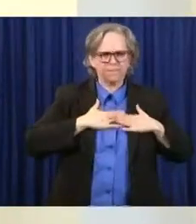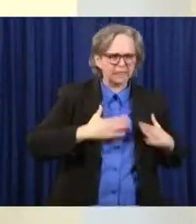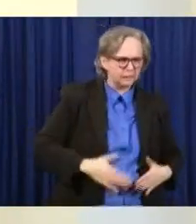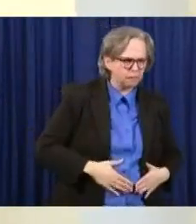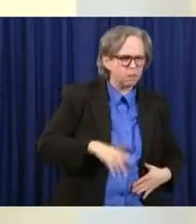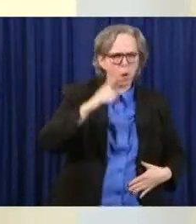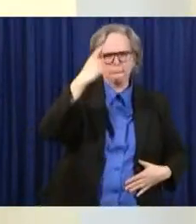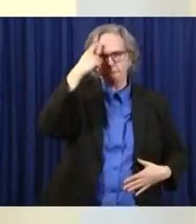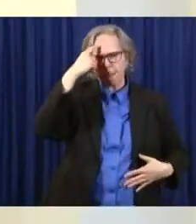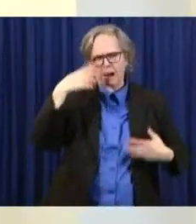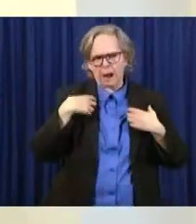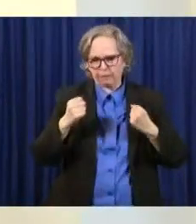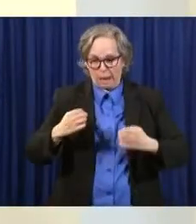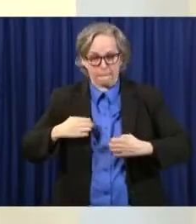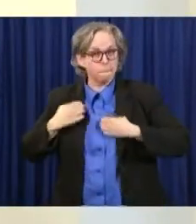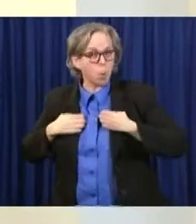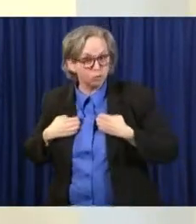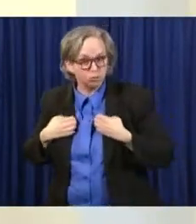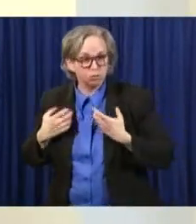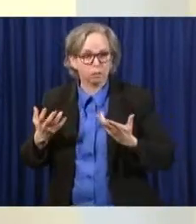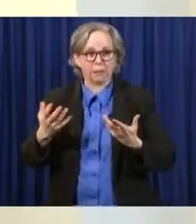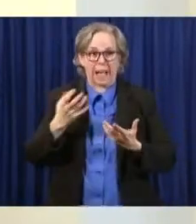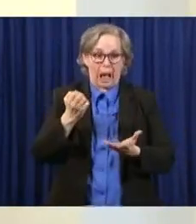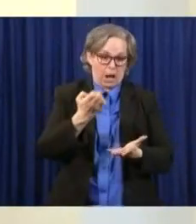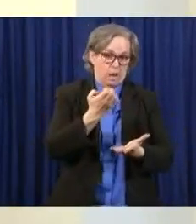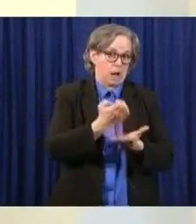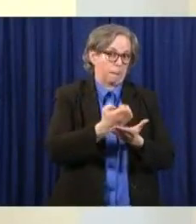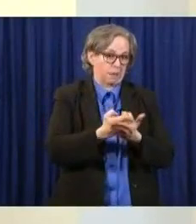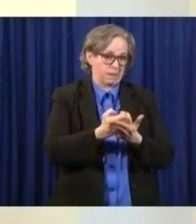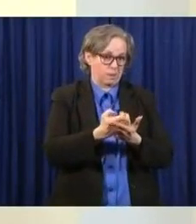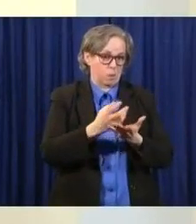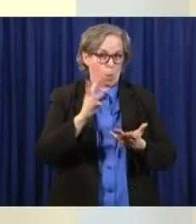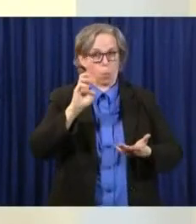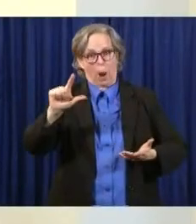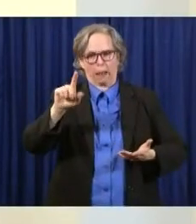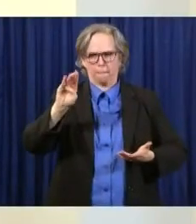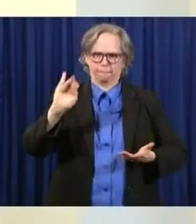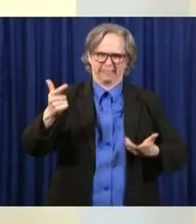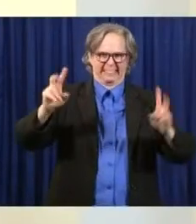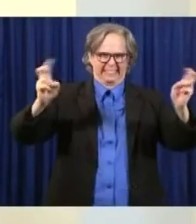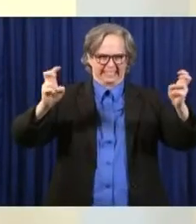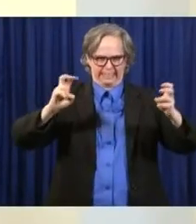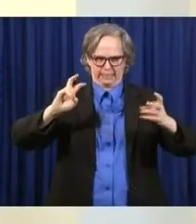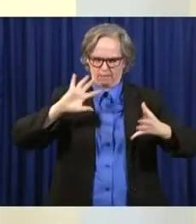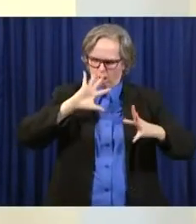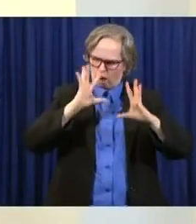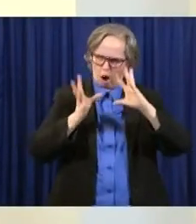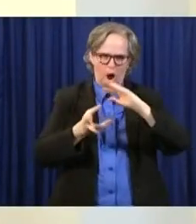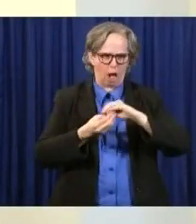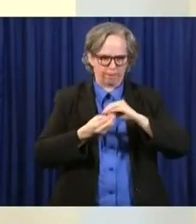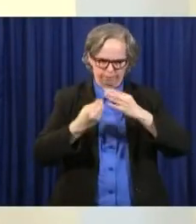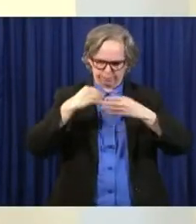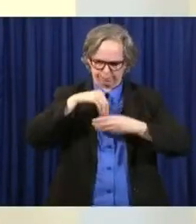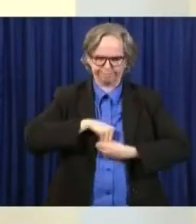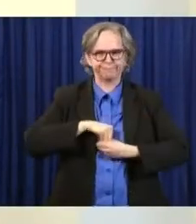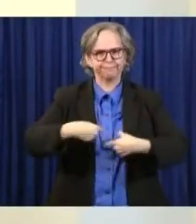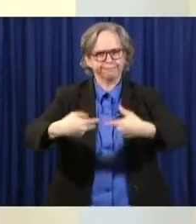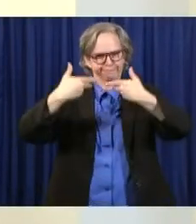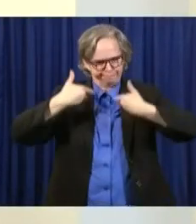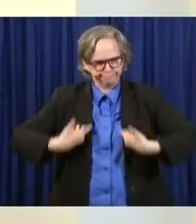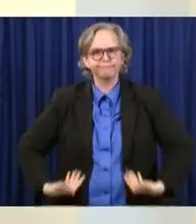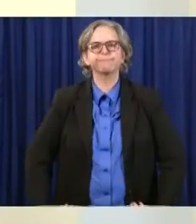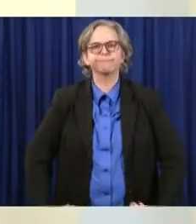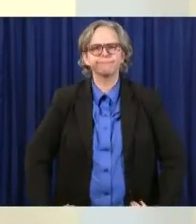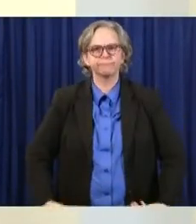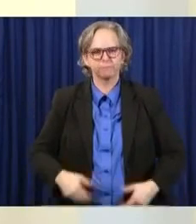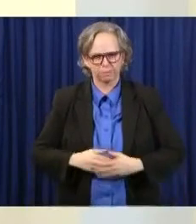and even your economic well-being, all of those things are what make us do better or worse. And when we're trying to look at lives and